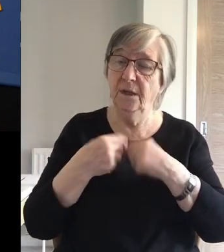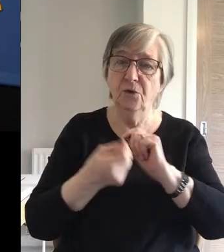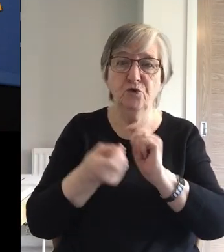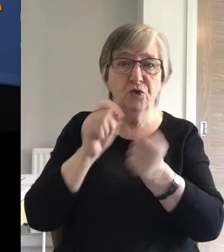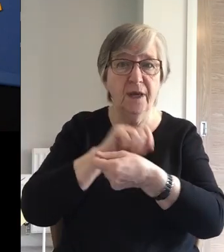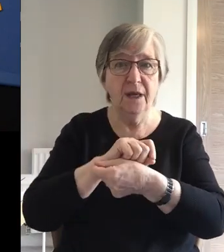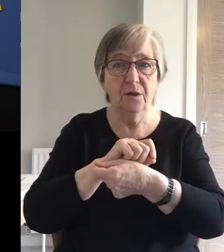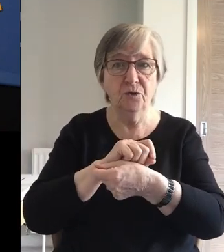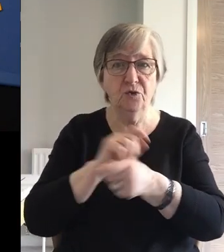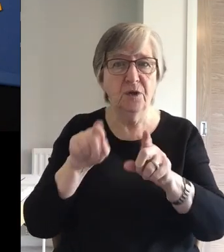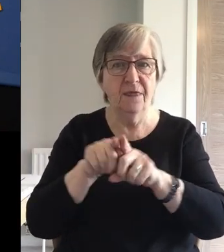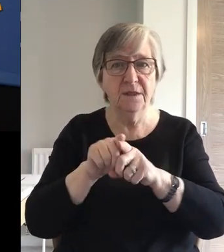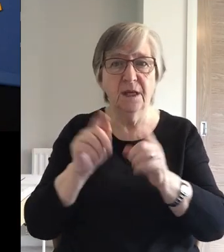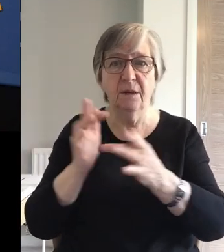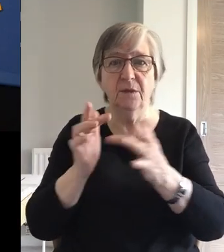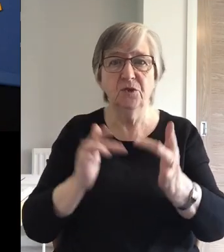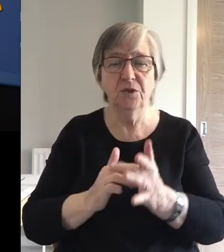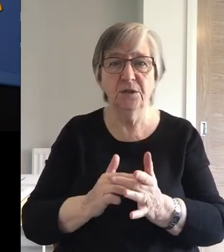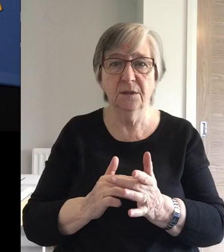to Christ.